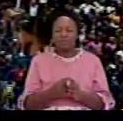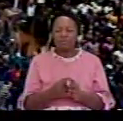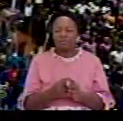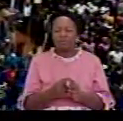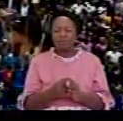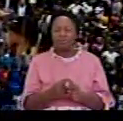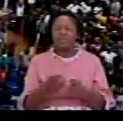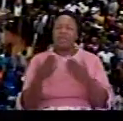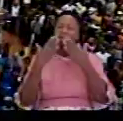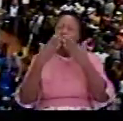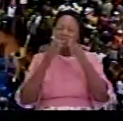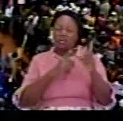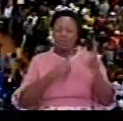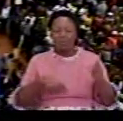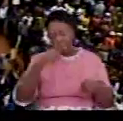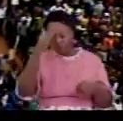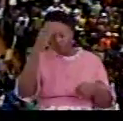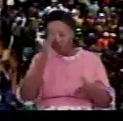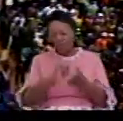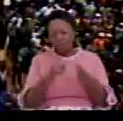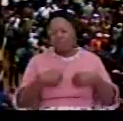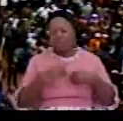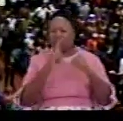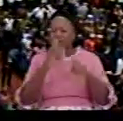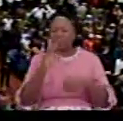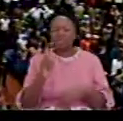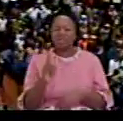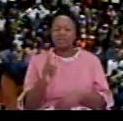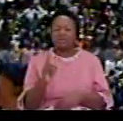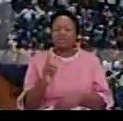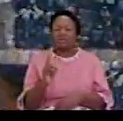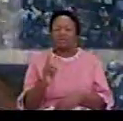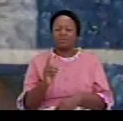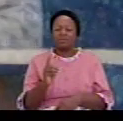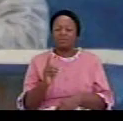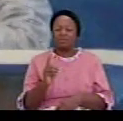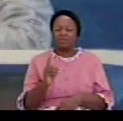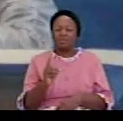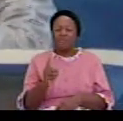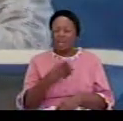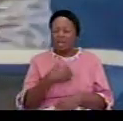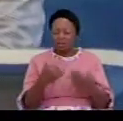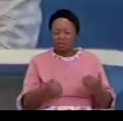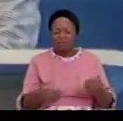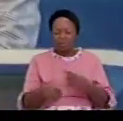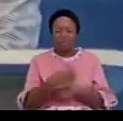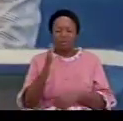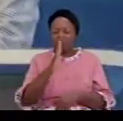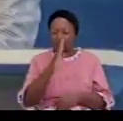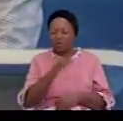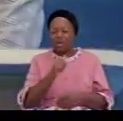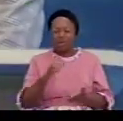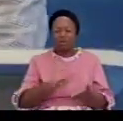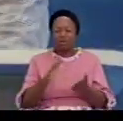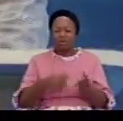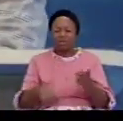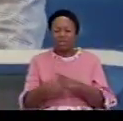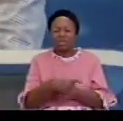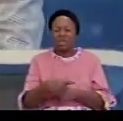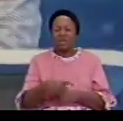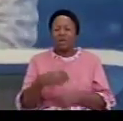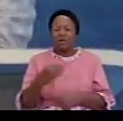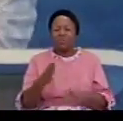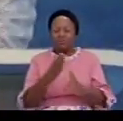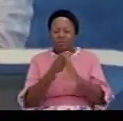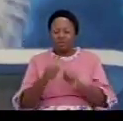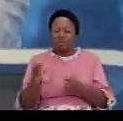Thank you, Lord, because we know you have answered. And today will be a glorious day of receiving